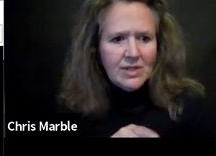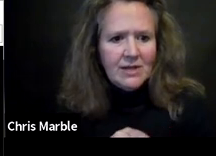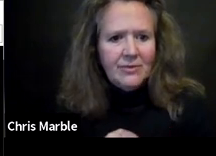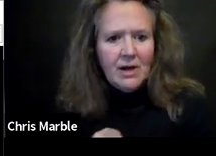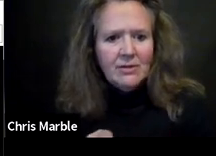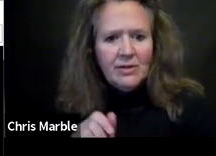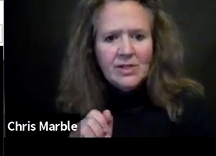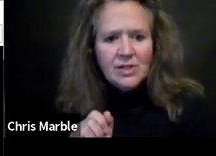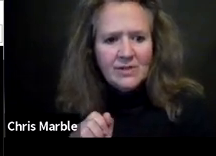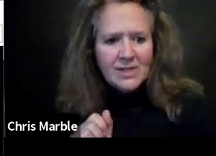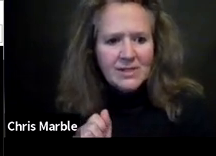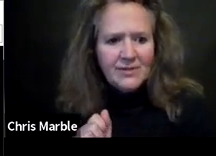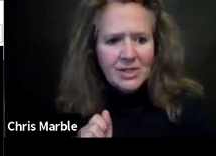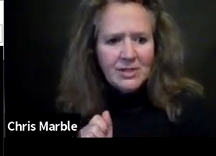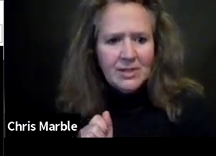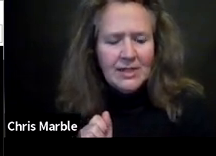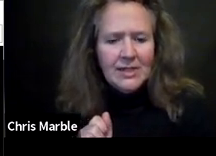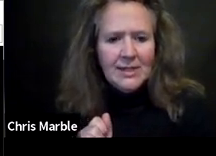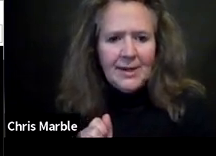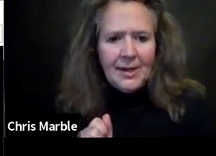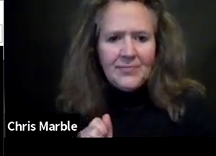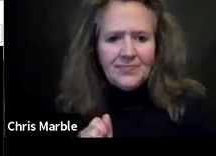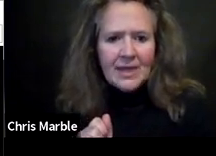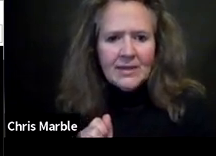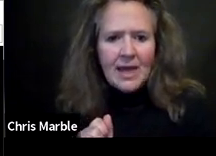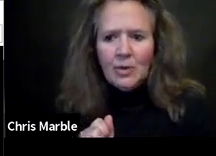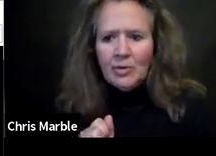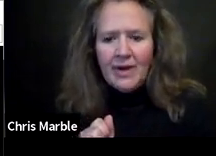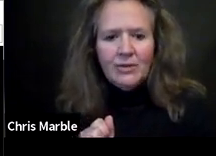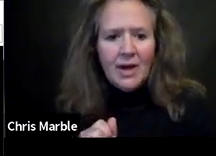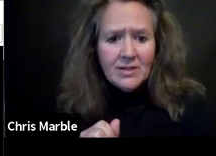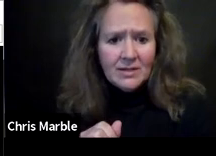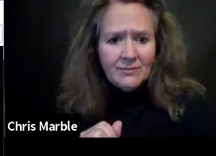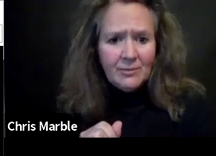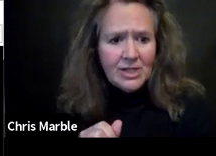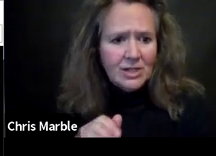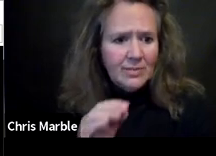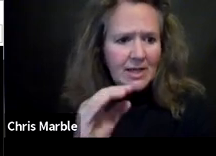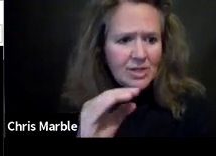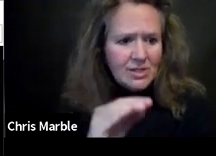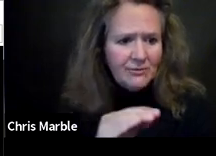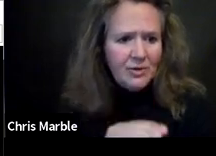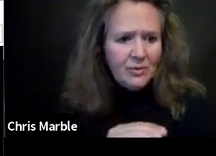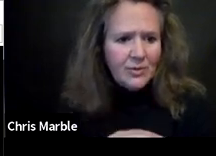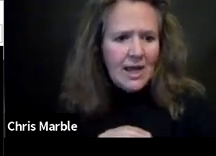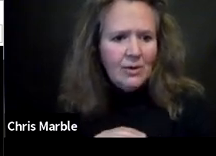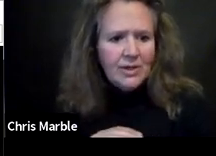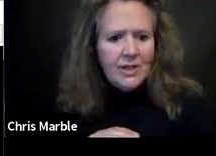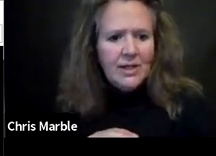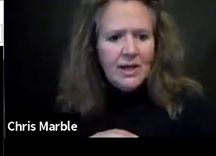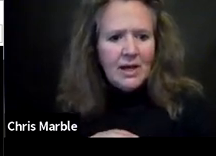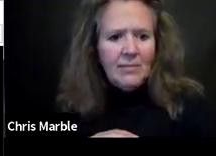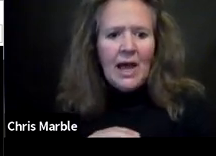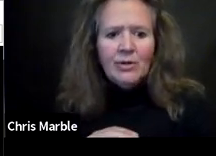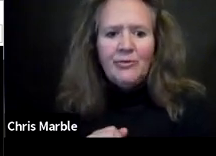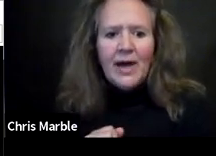is under the Minnesota deaf and hard of hearing services division. Um, that will provide you contact information, but then just a few down,